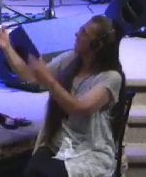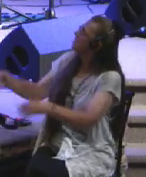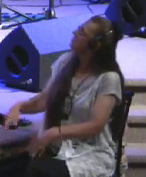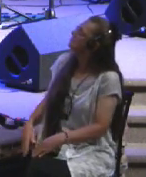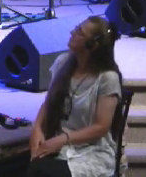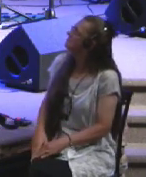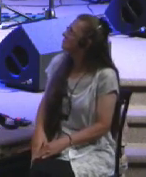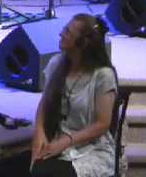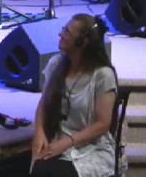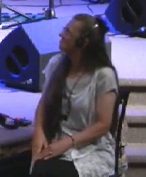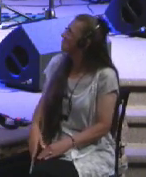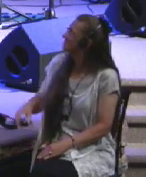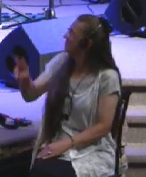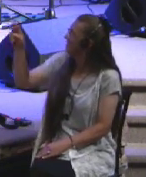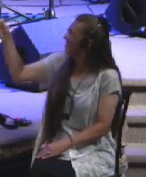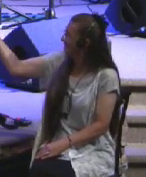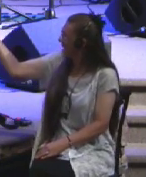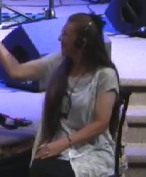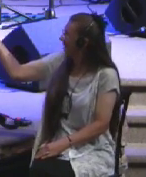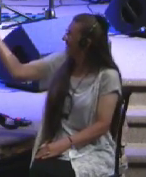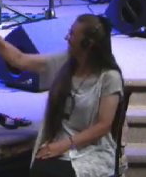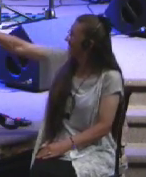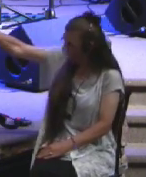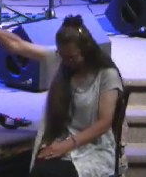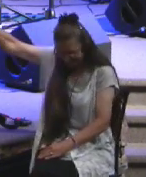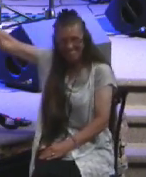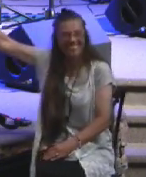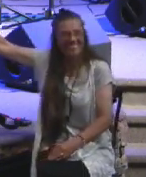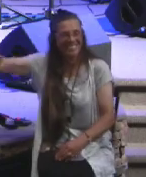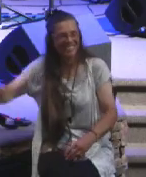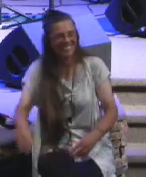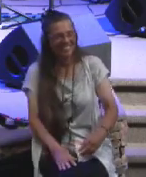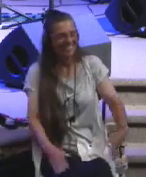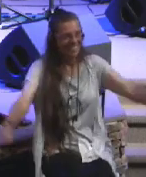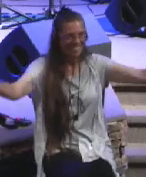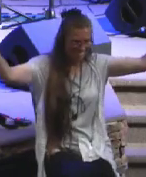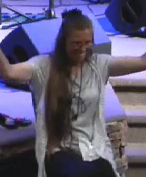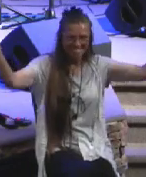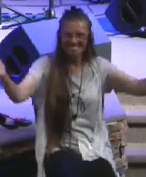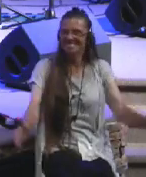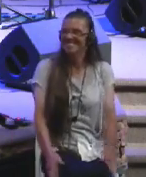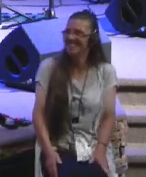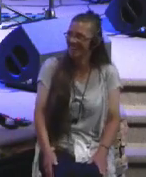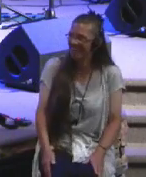a 21st century church. Happy Father's Day to you. Miss Shirley,